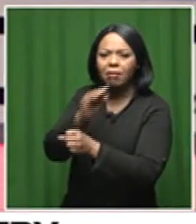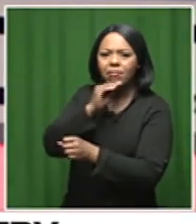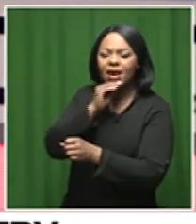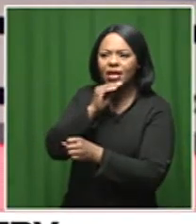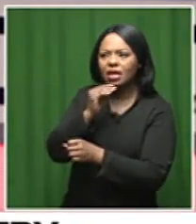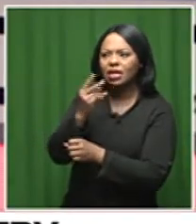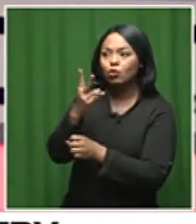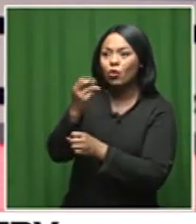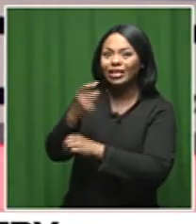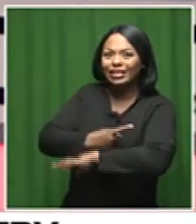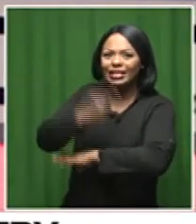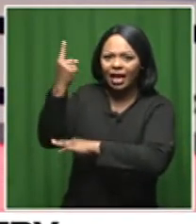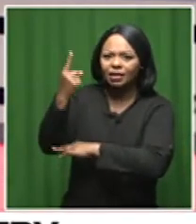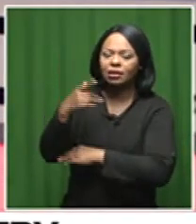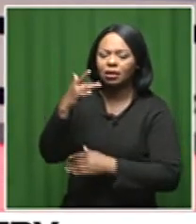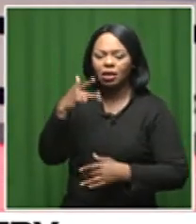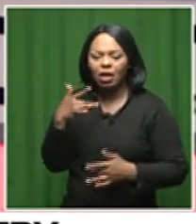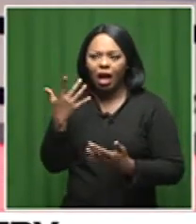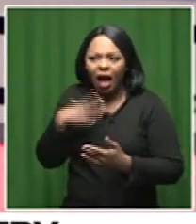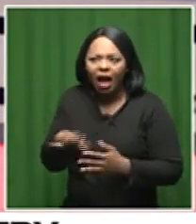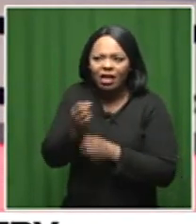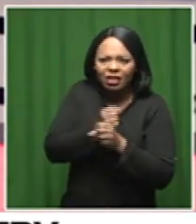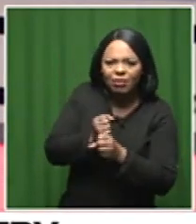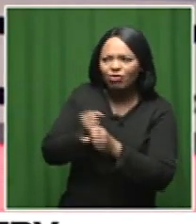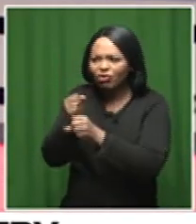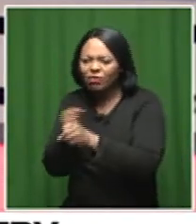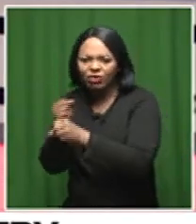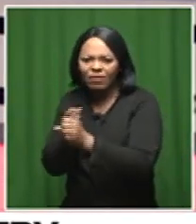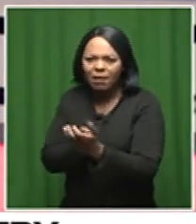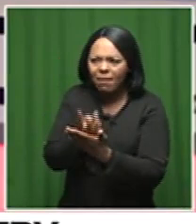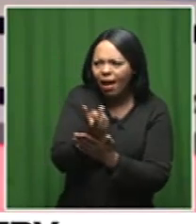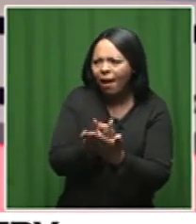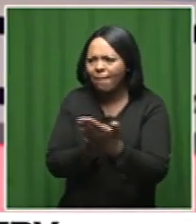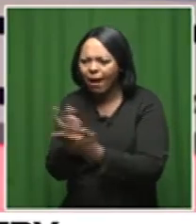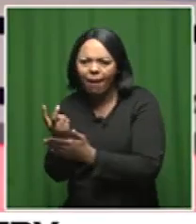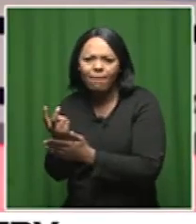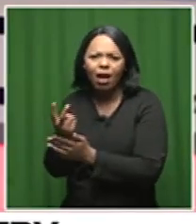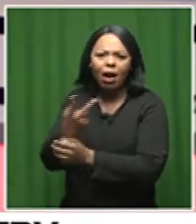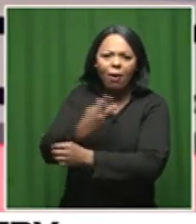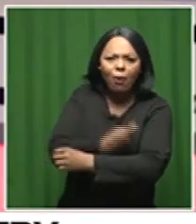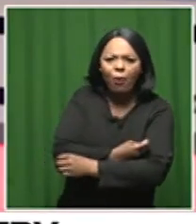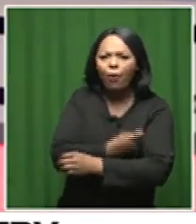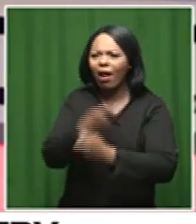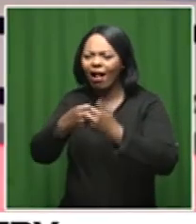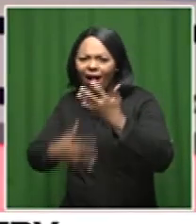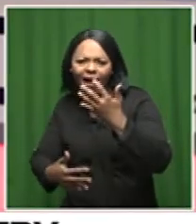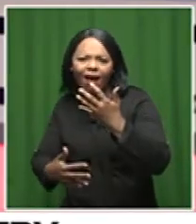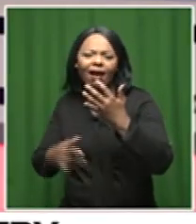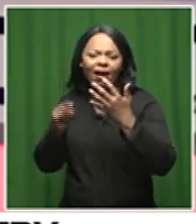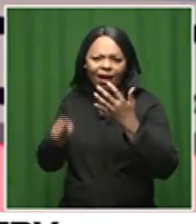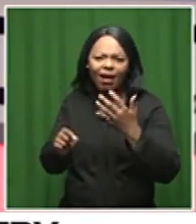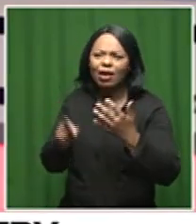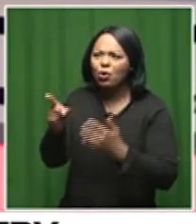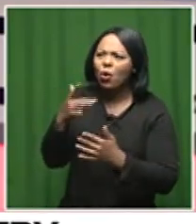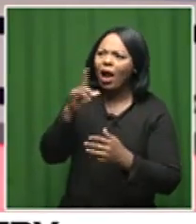that you're going through the other treatments with, this big thing of who is going to donate this marrow to me starts coming about.